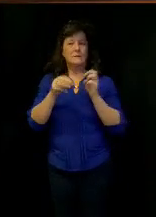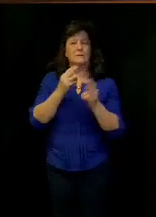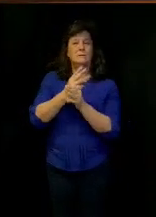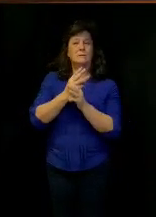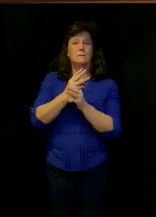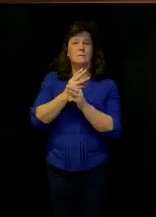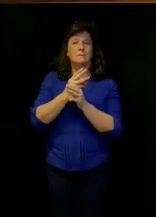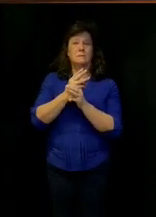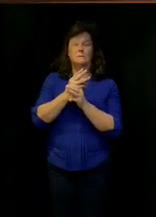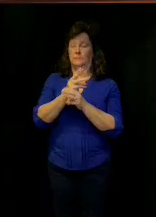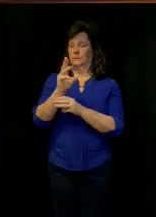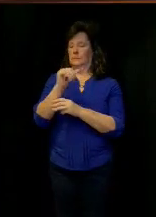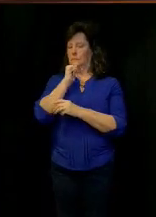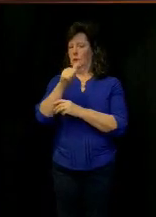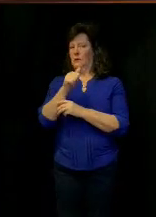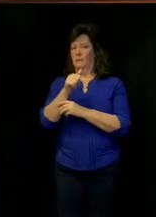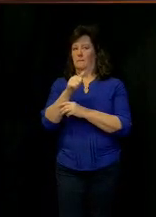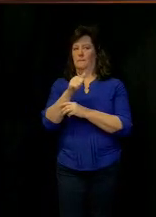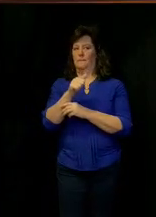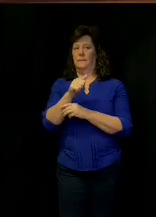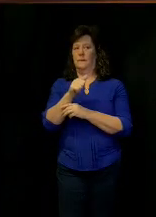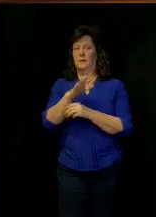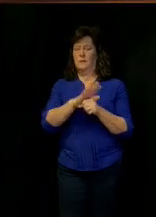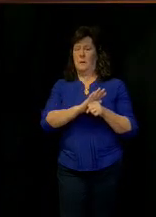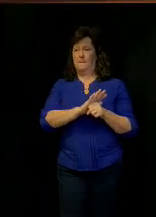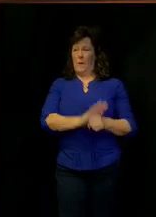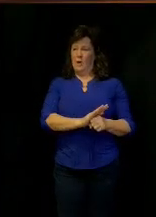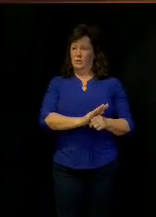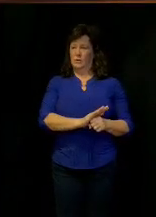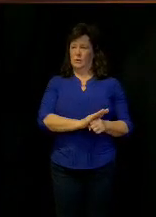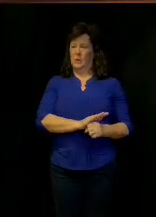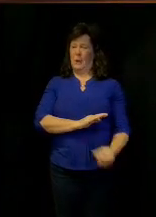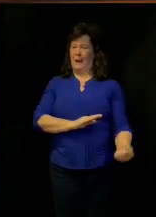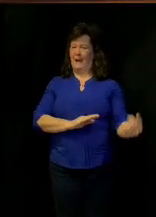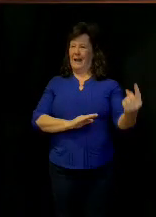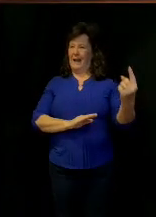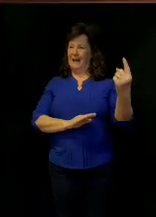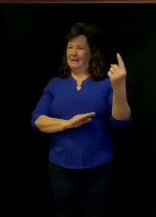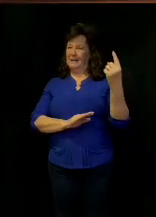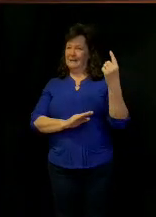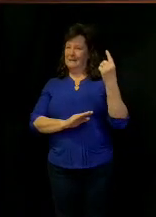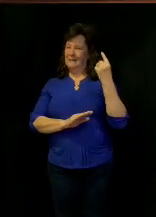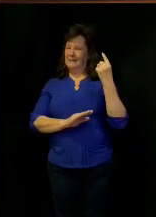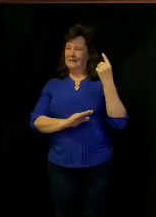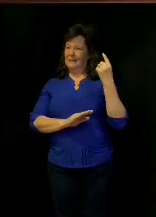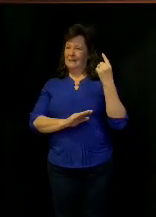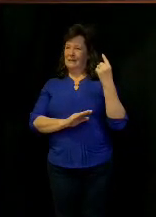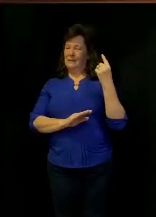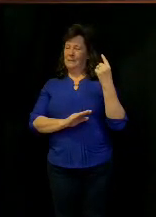He said, don't be the pressure that's coming against us. Don't say there's not, because there are.